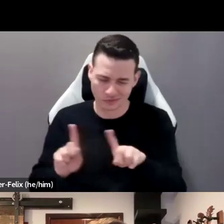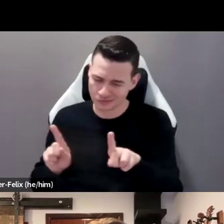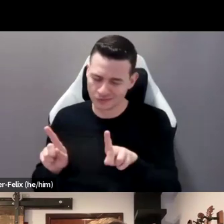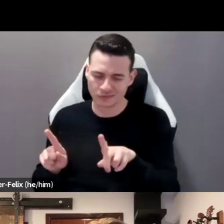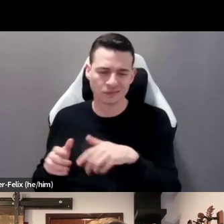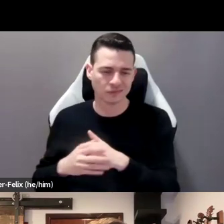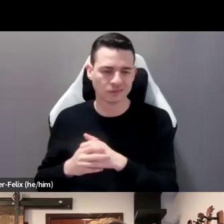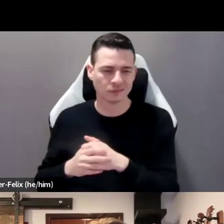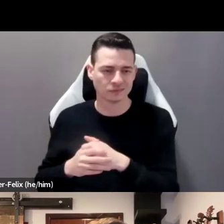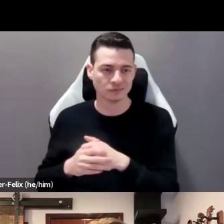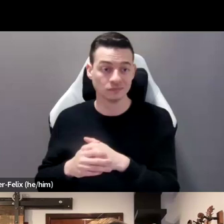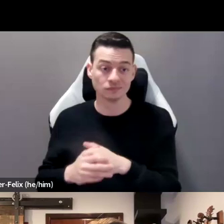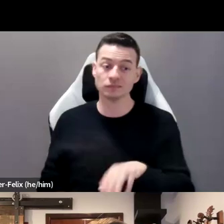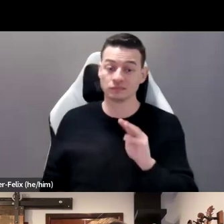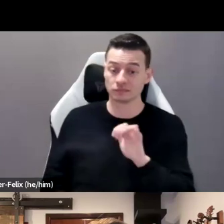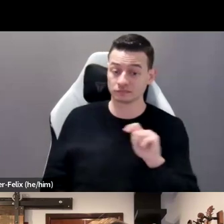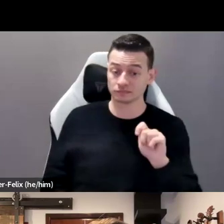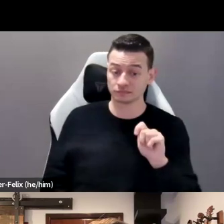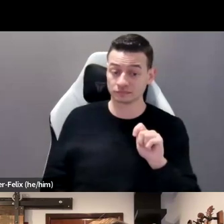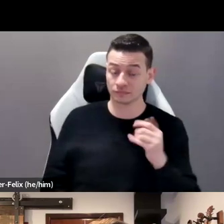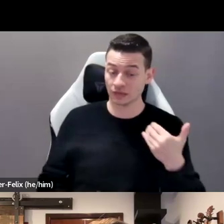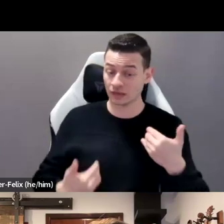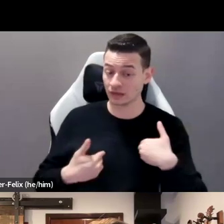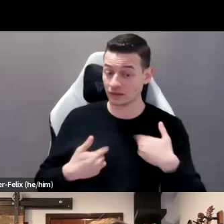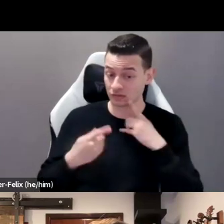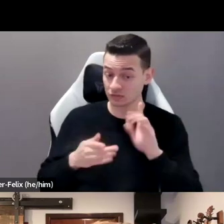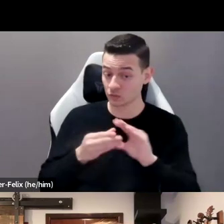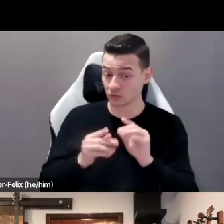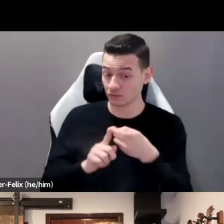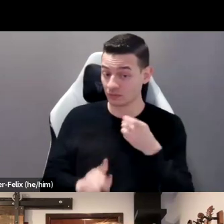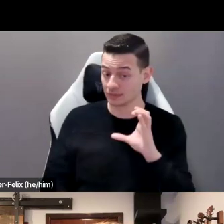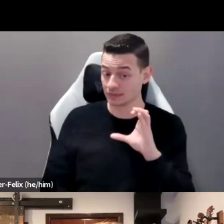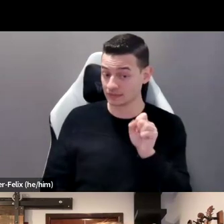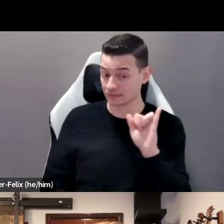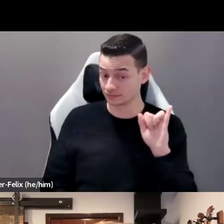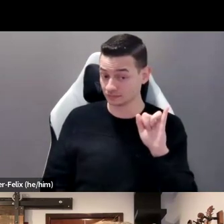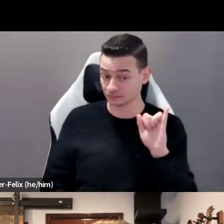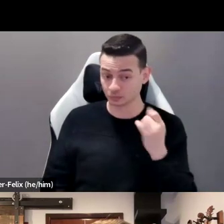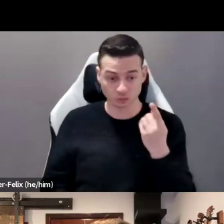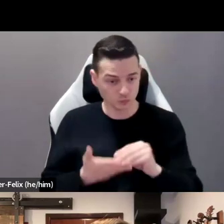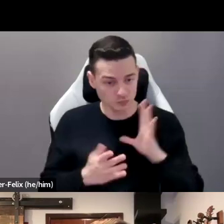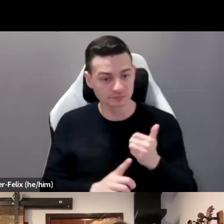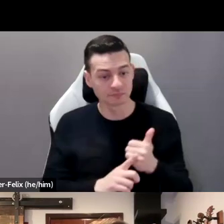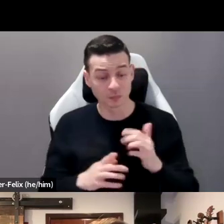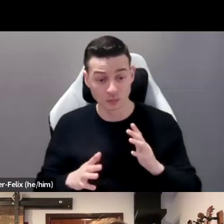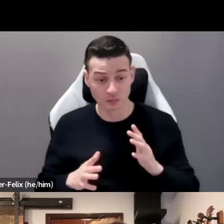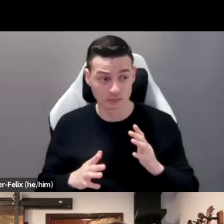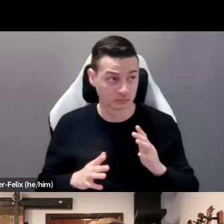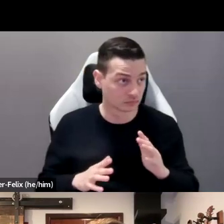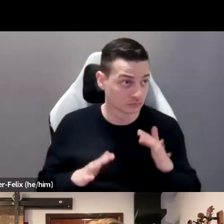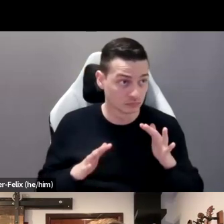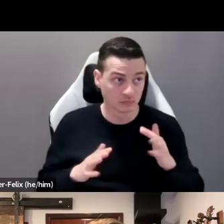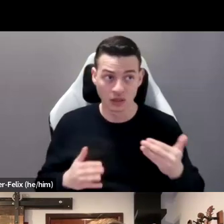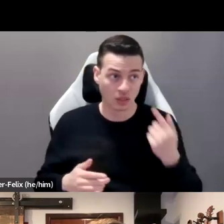I kind of had a success story out at CSI that I'm aware of. A student was worried that he had contracted an